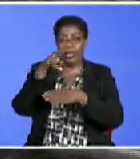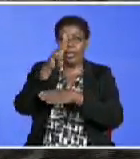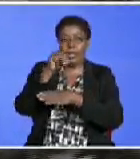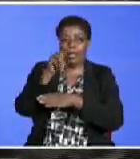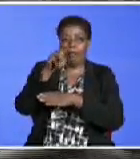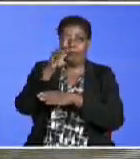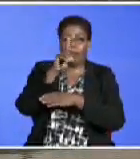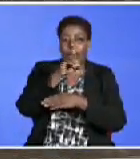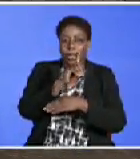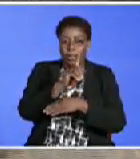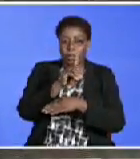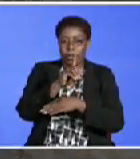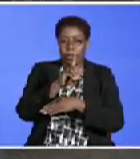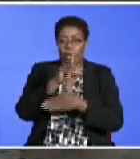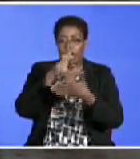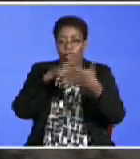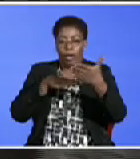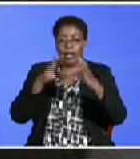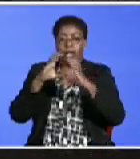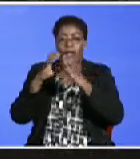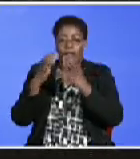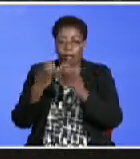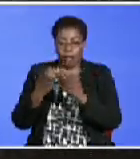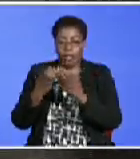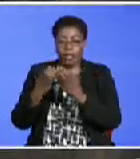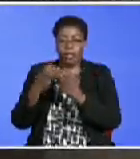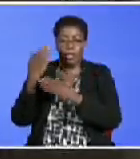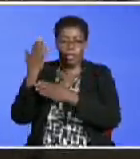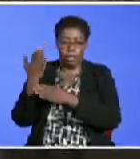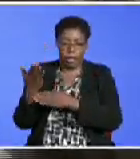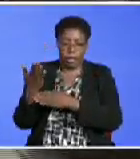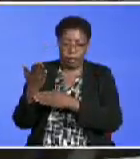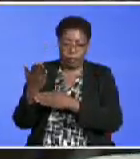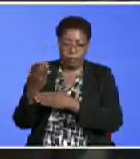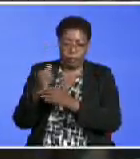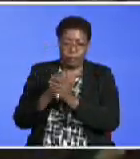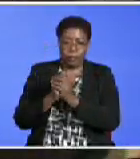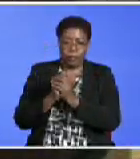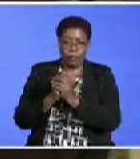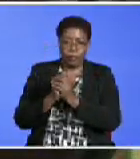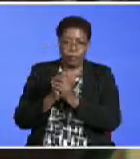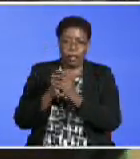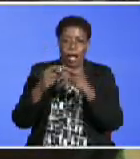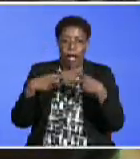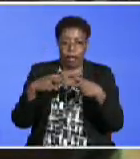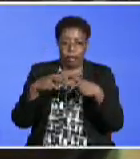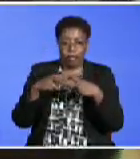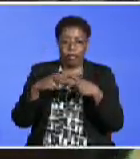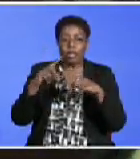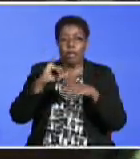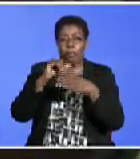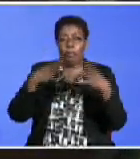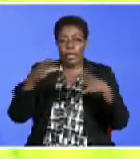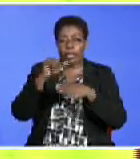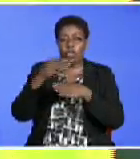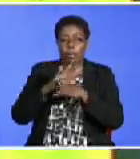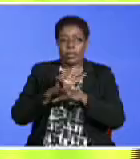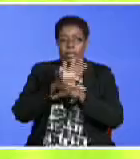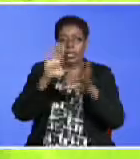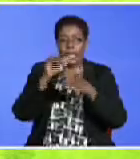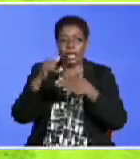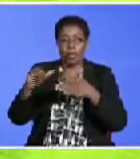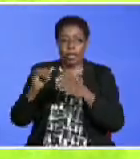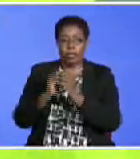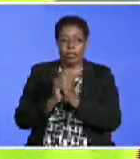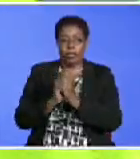site where the Bahamas Striping Group of Companies subsidiary, Caribbean Pavement Solutions, faces the mammoth task of clearing. It's been a